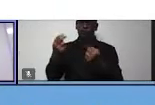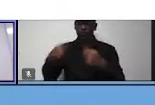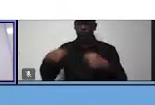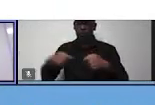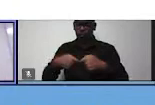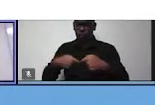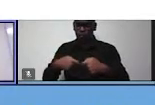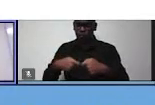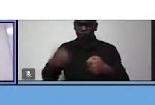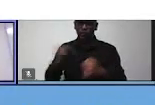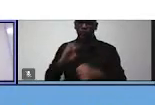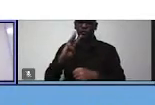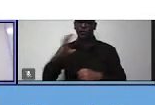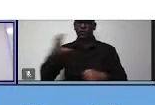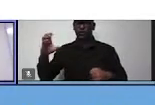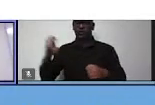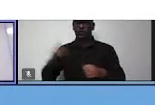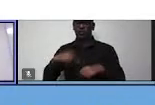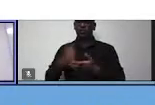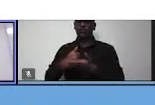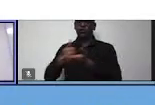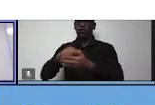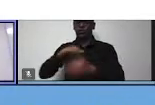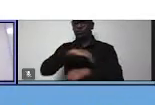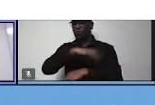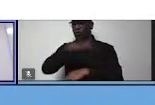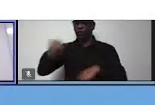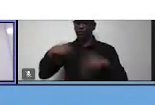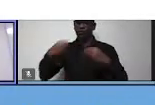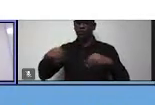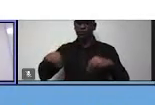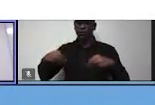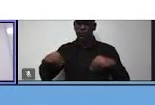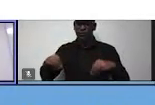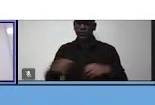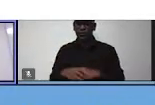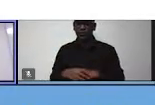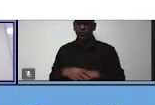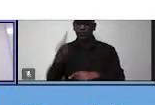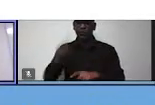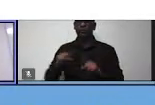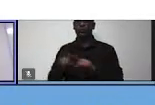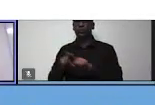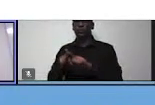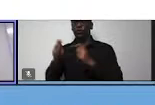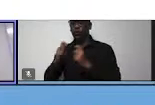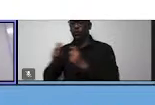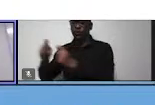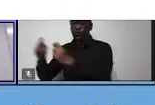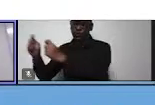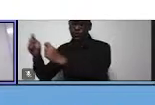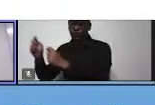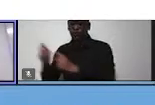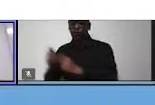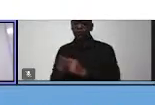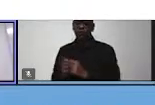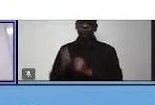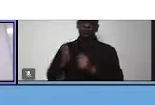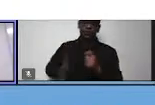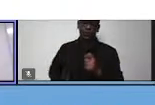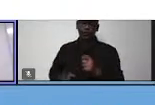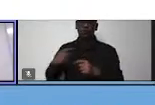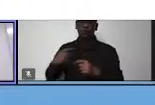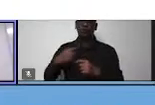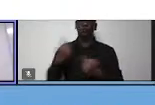the Western Cape, so to help small businesses to become export ready. And then on the tourism side, I'm specifically going to focus on investment and trade